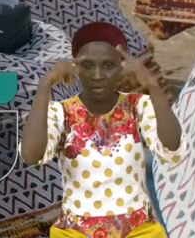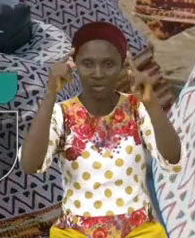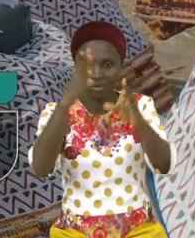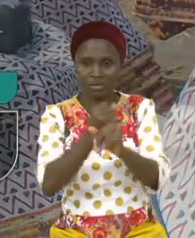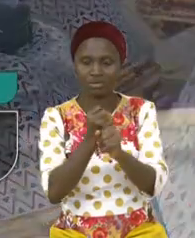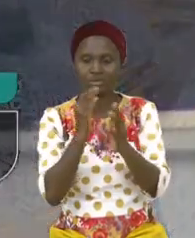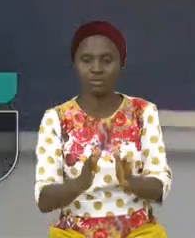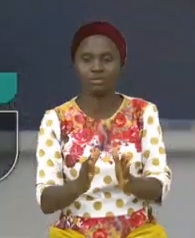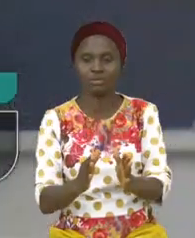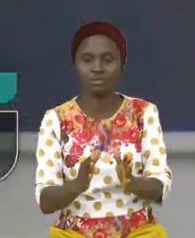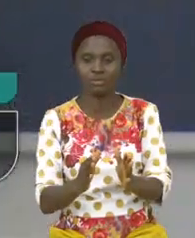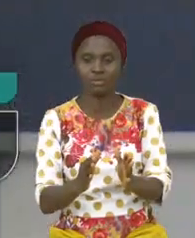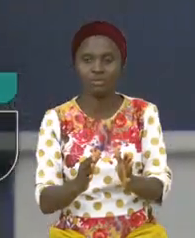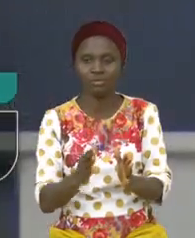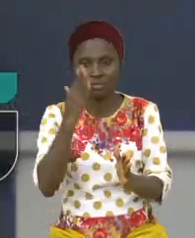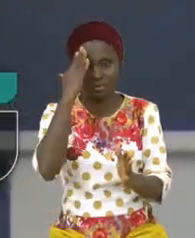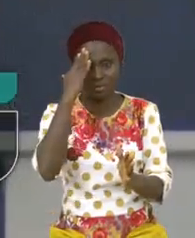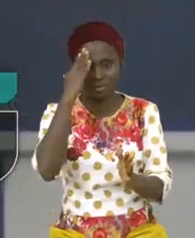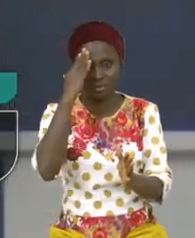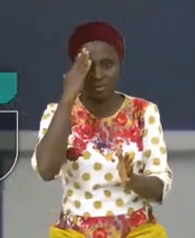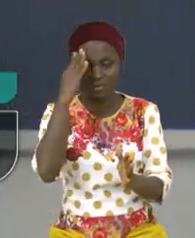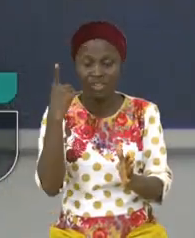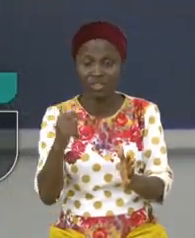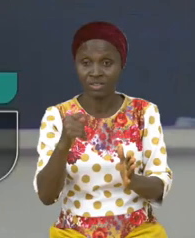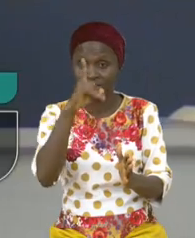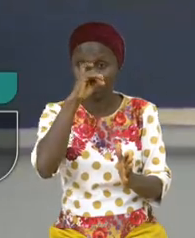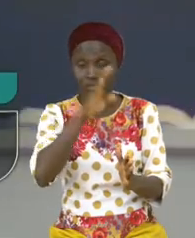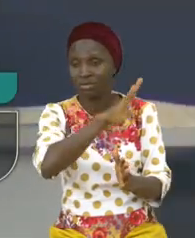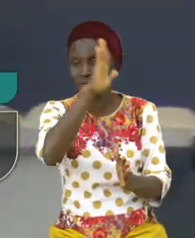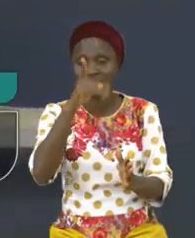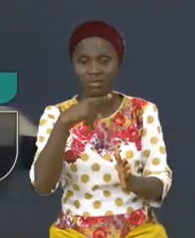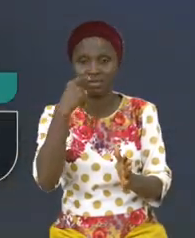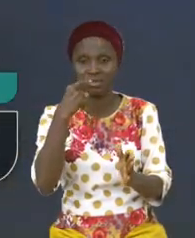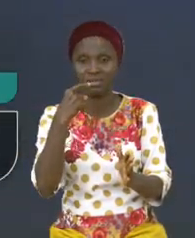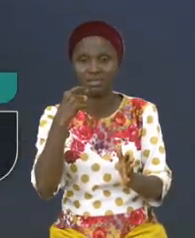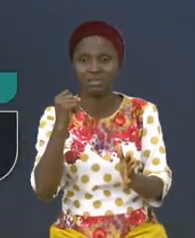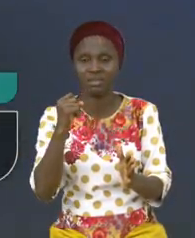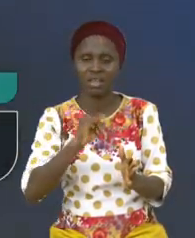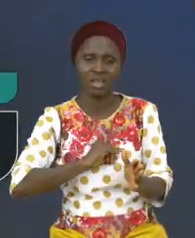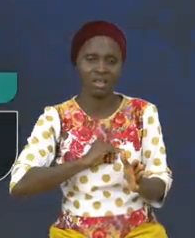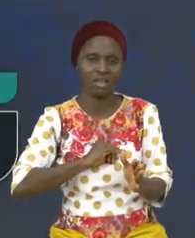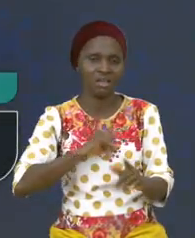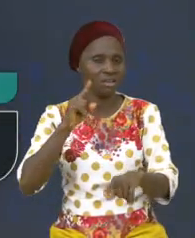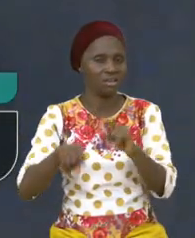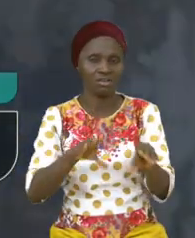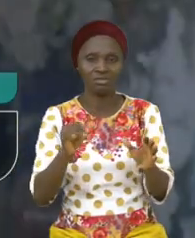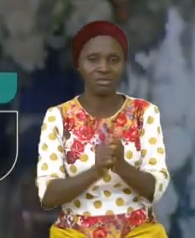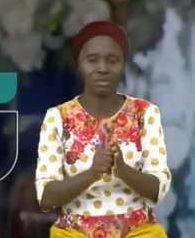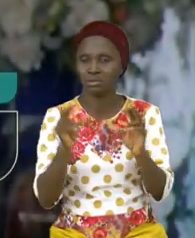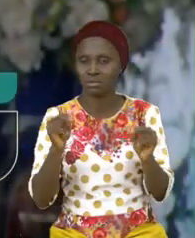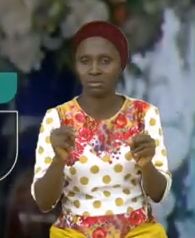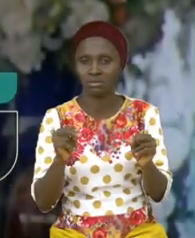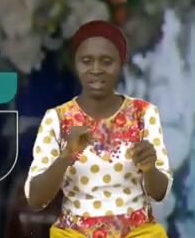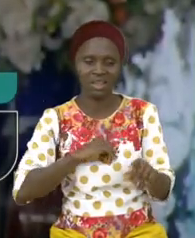go-getter. You know, the eagle never says, I can't do that.